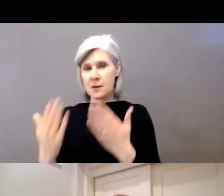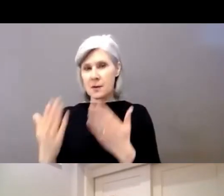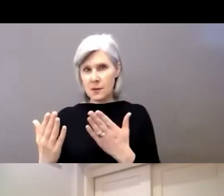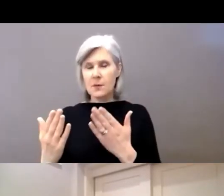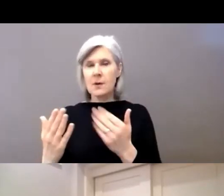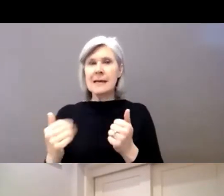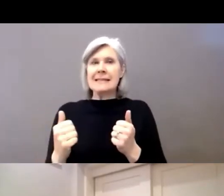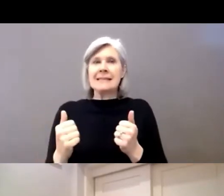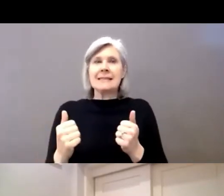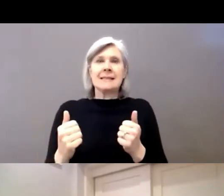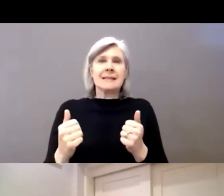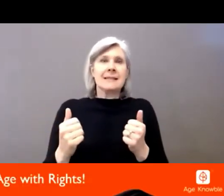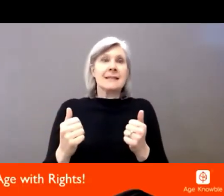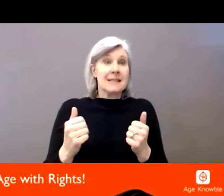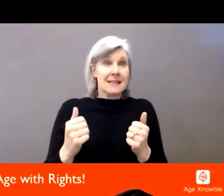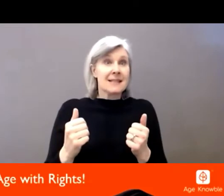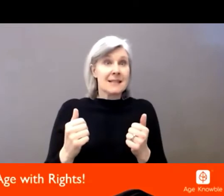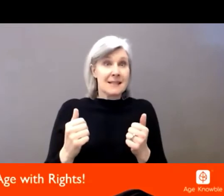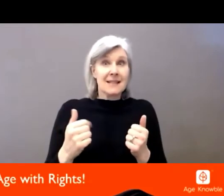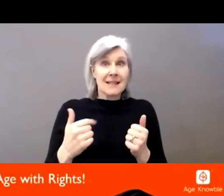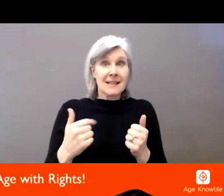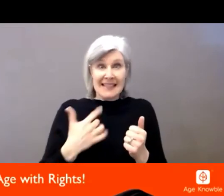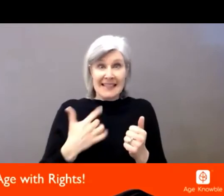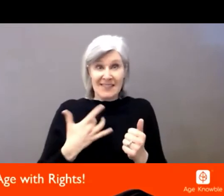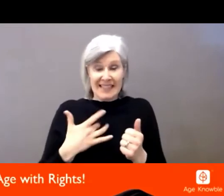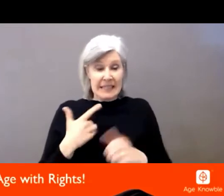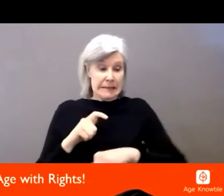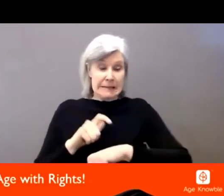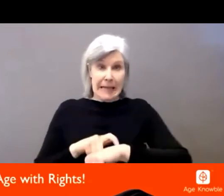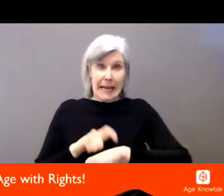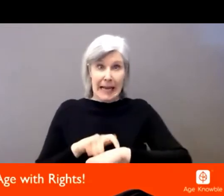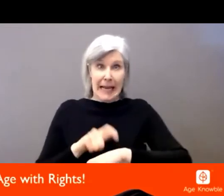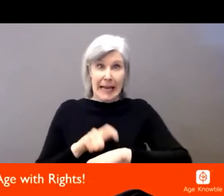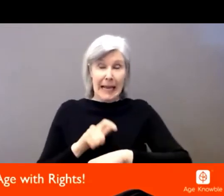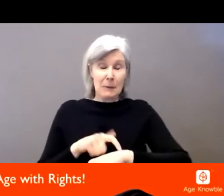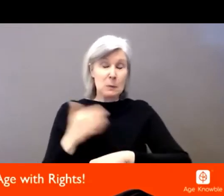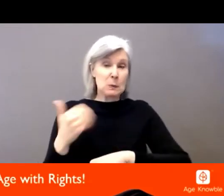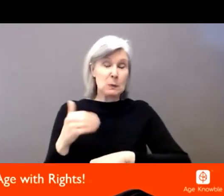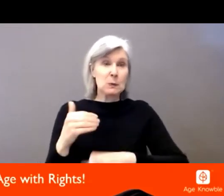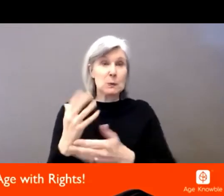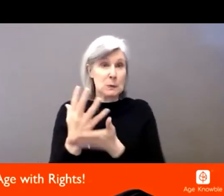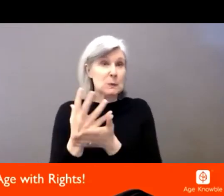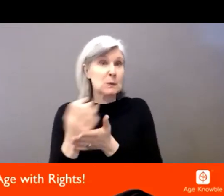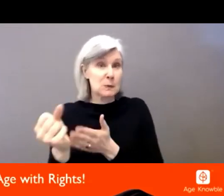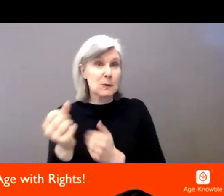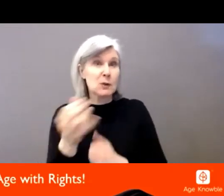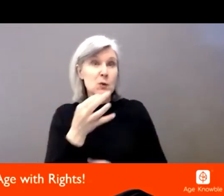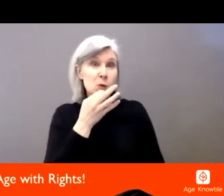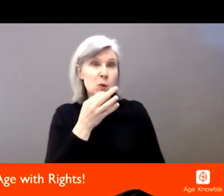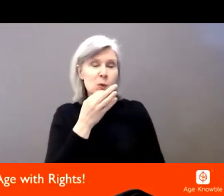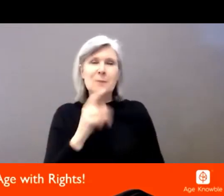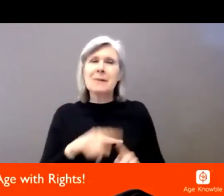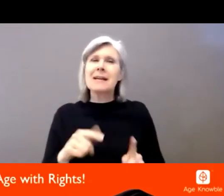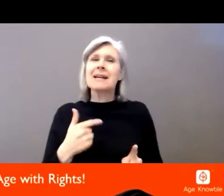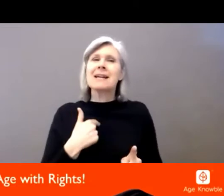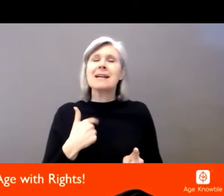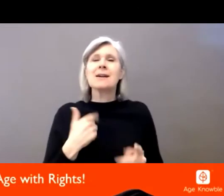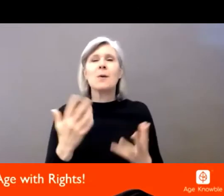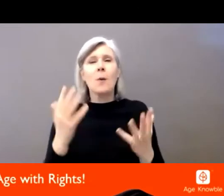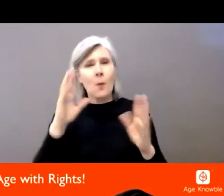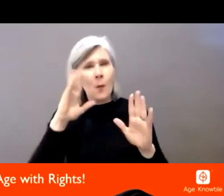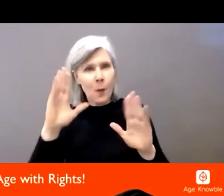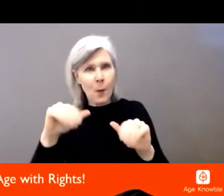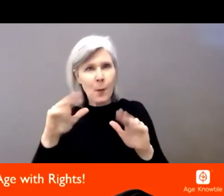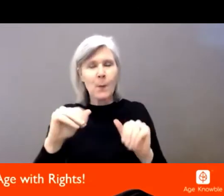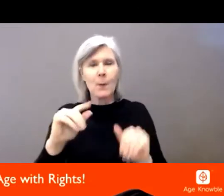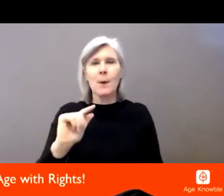we're probably going to run out of time very soon, but I would love for Margaret Gillis to have the final say,